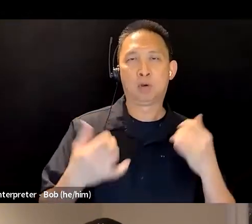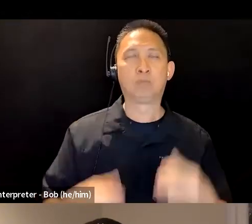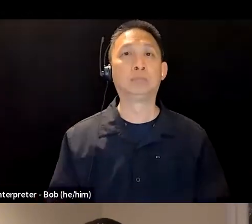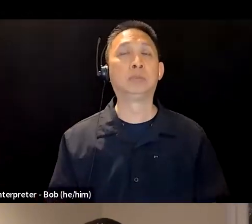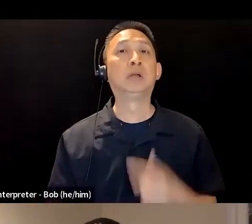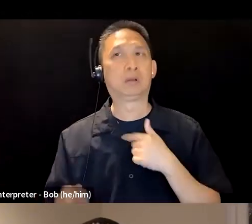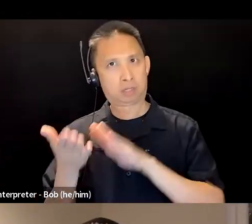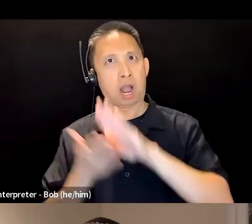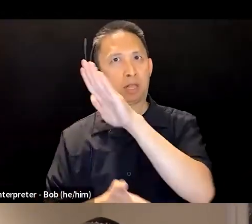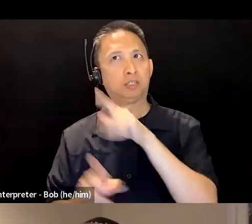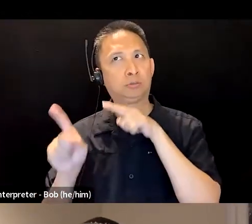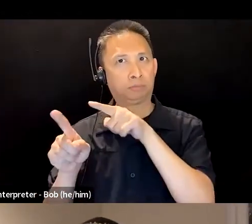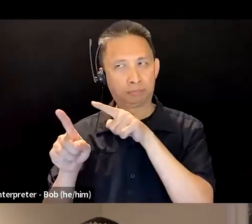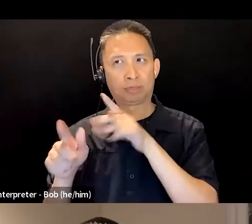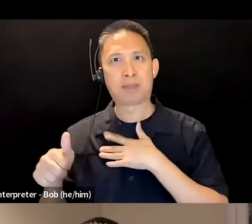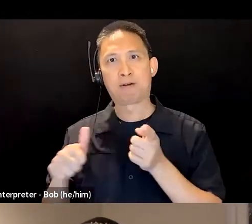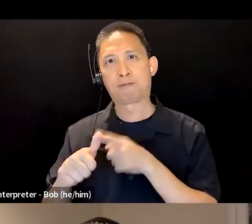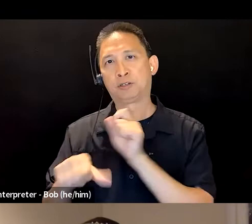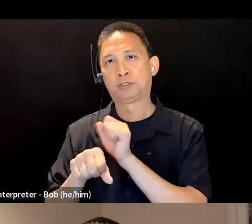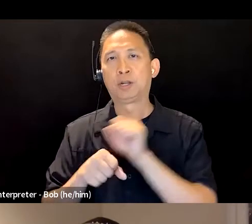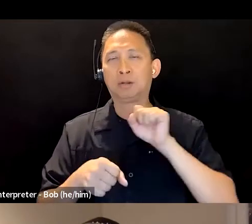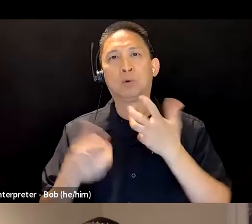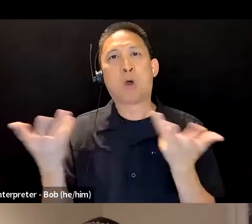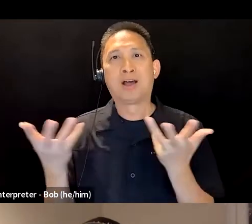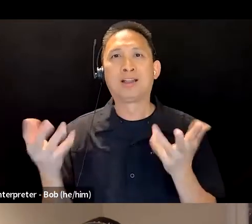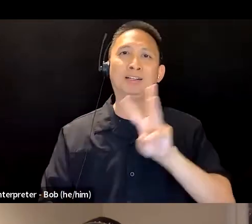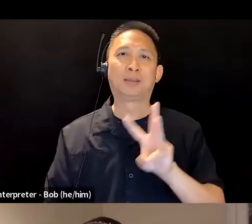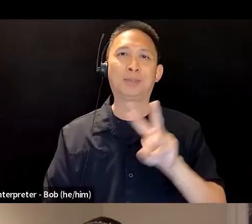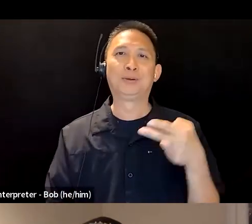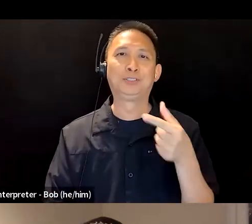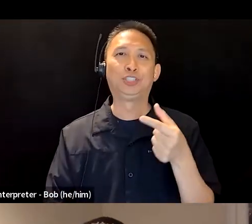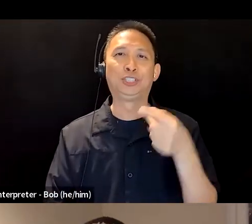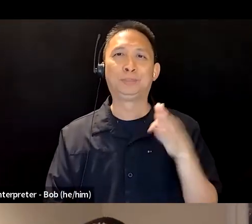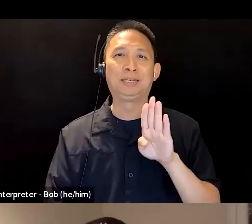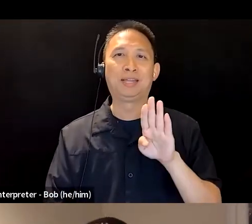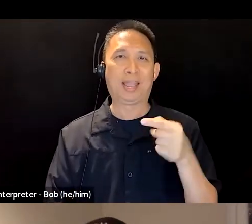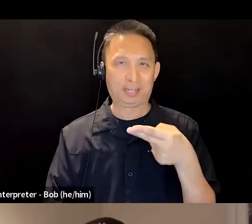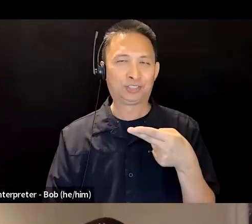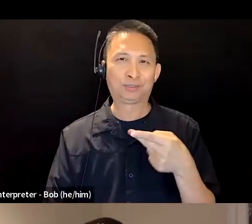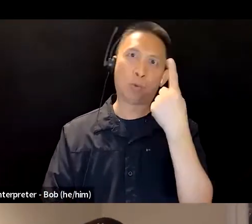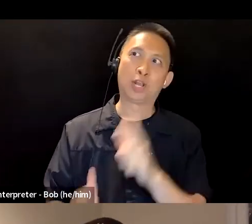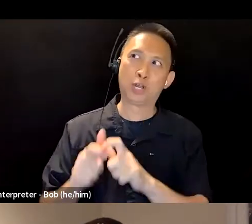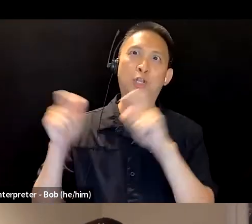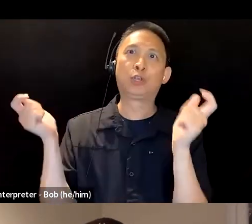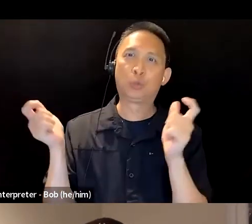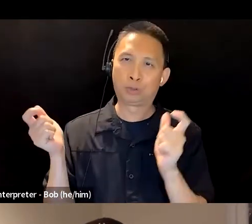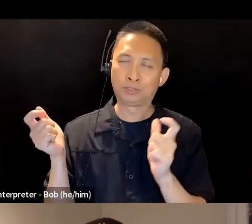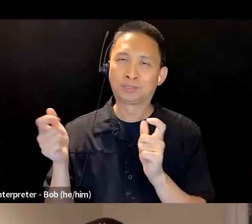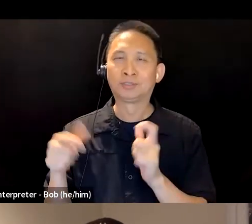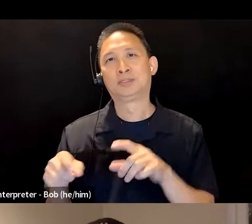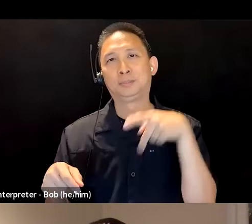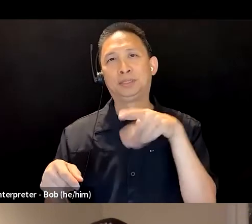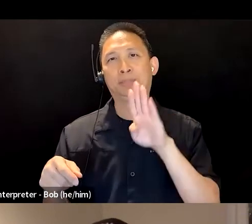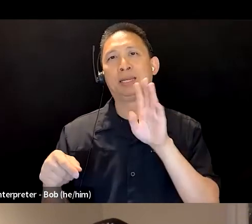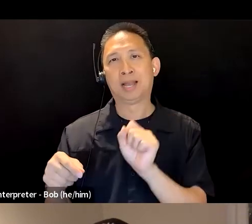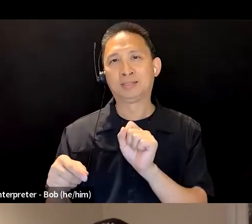my first job out of college was at WGBH, which is one of the huge flagship stations in the PBS